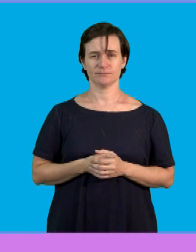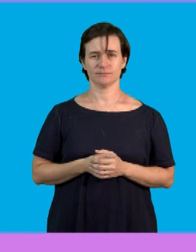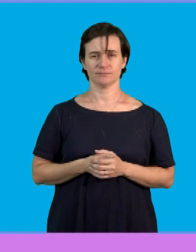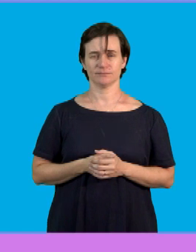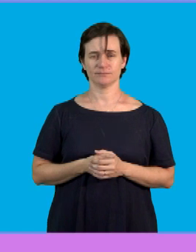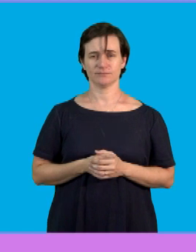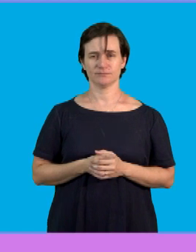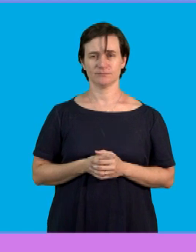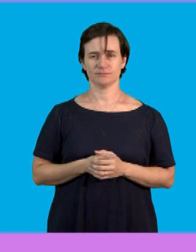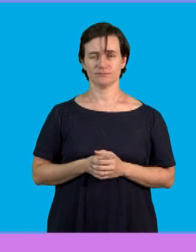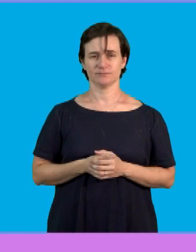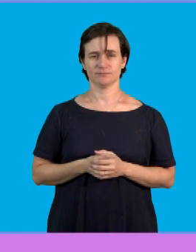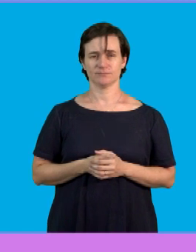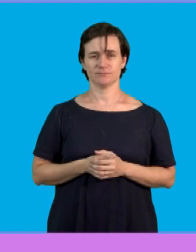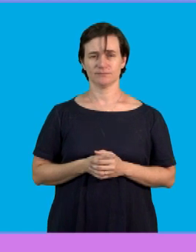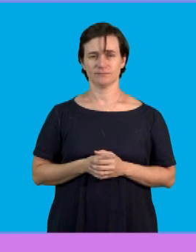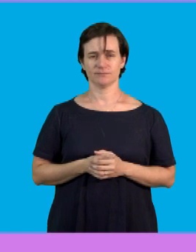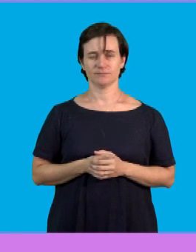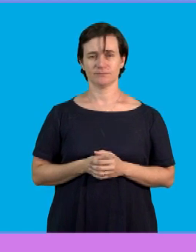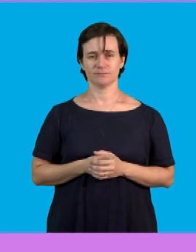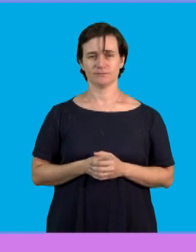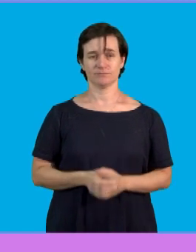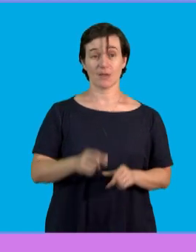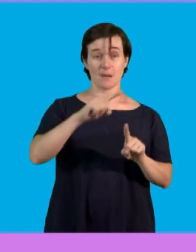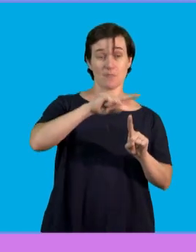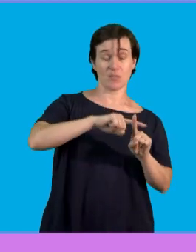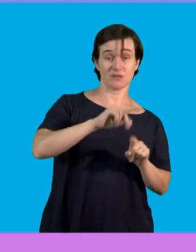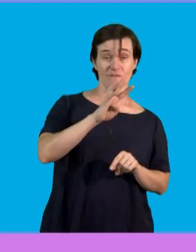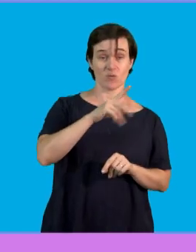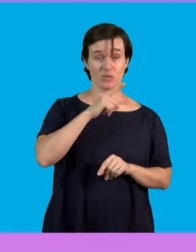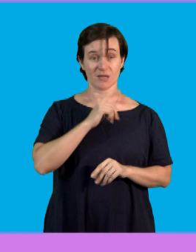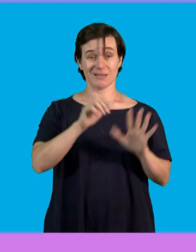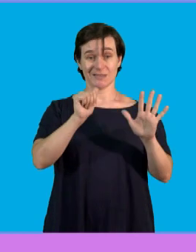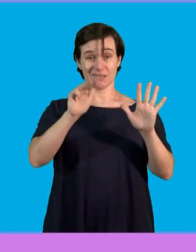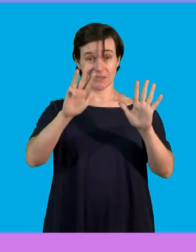rand 27 cents plus